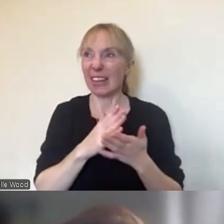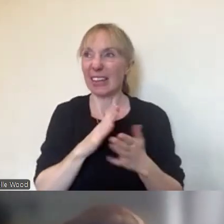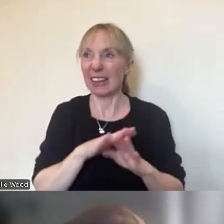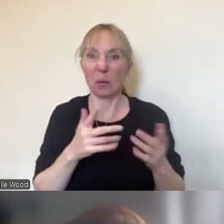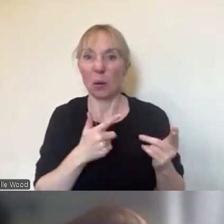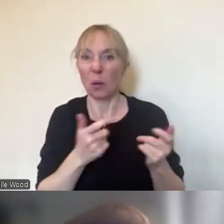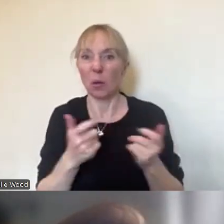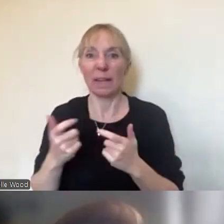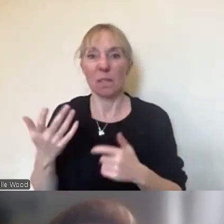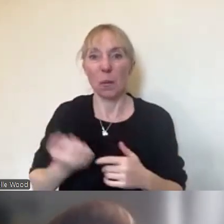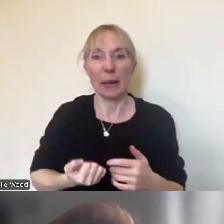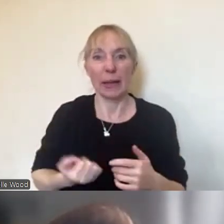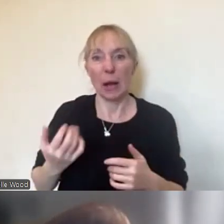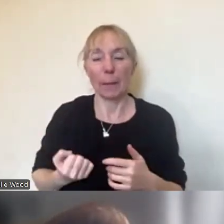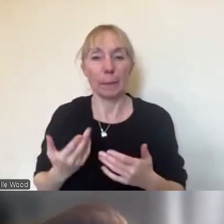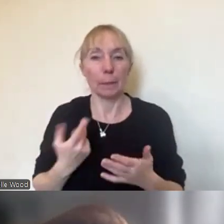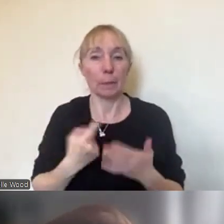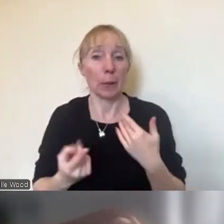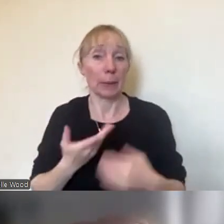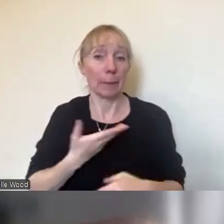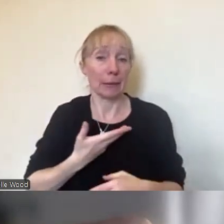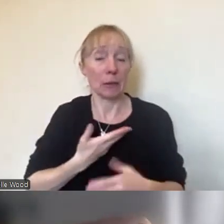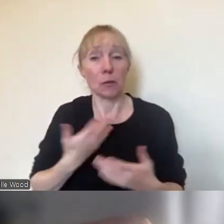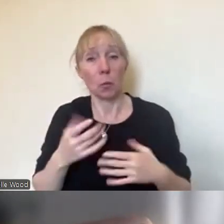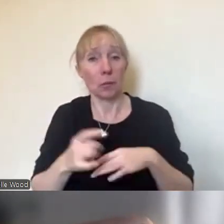other than business or to be married off.